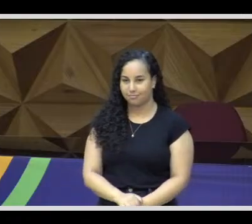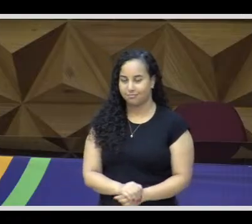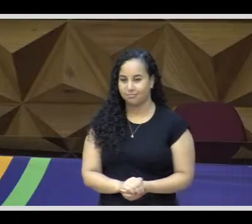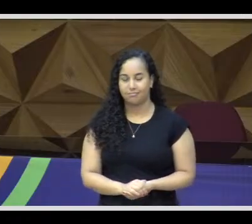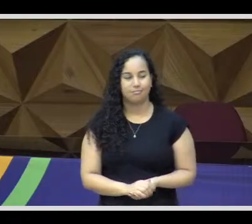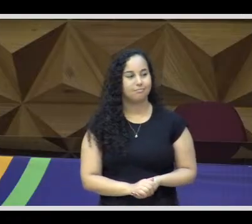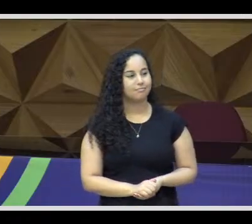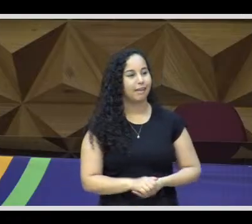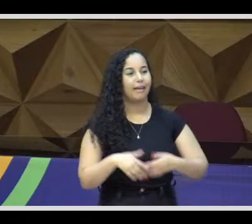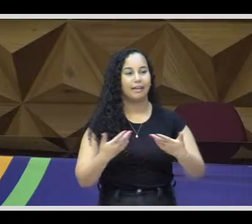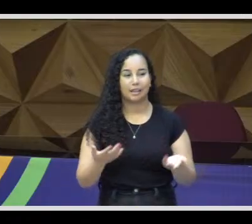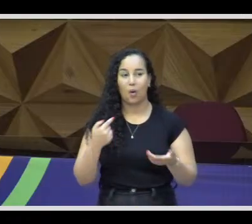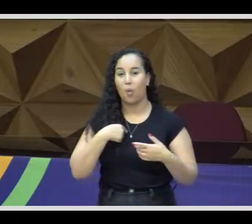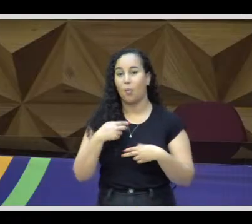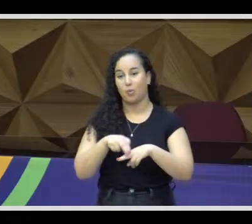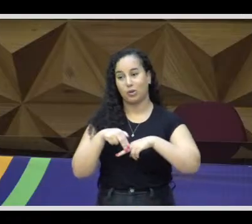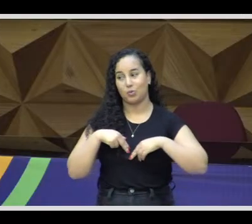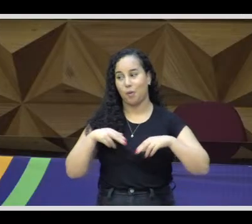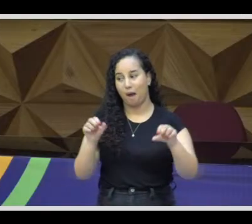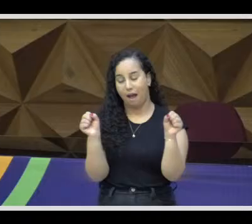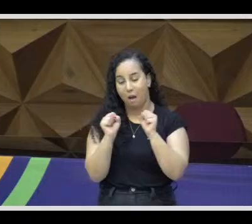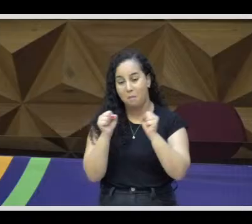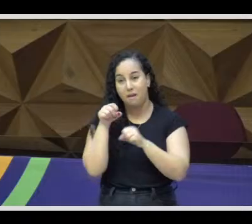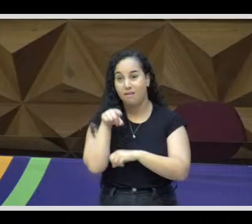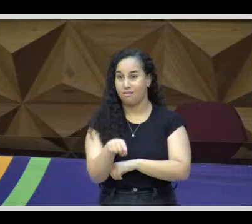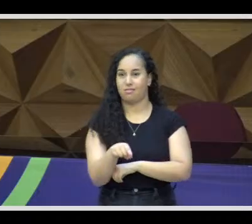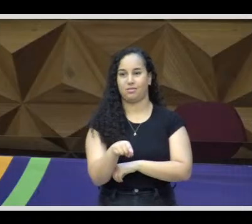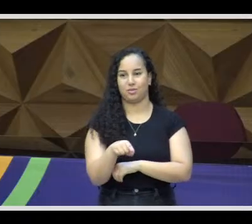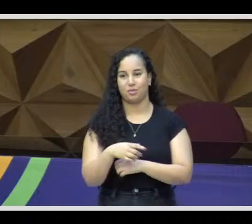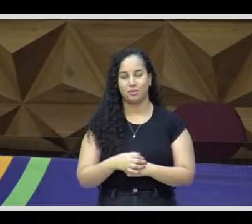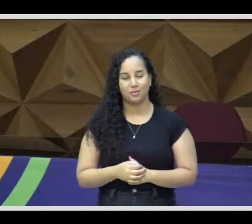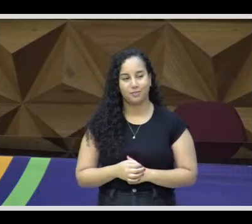So the reason why I love that is because